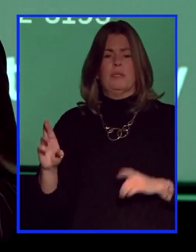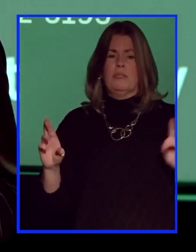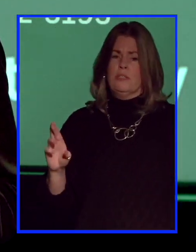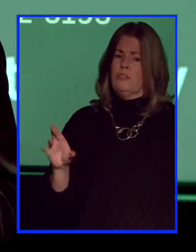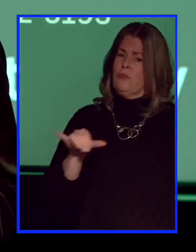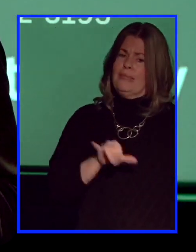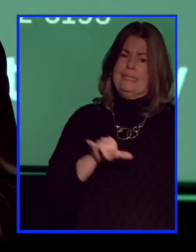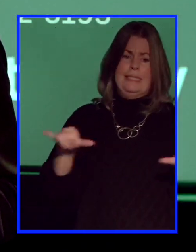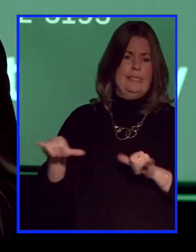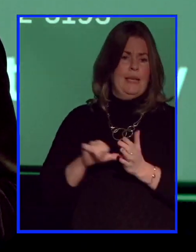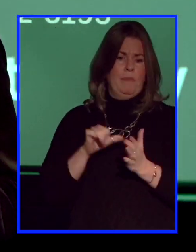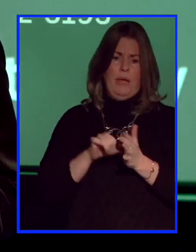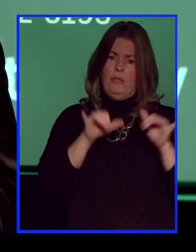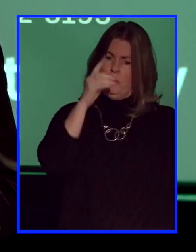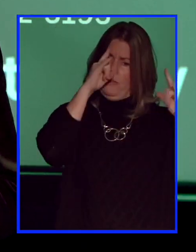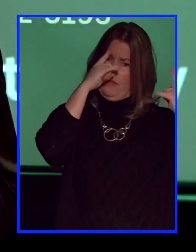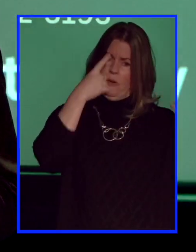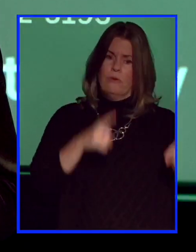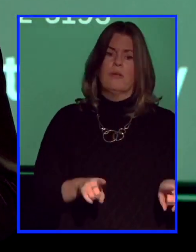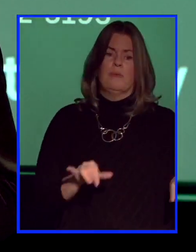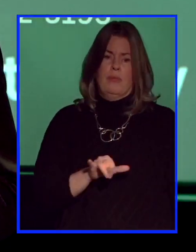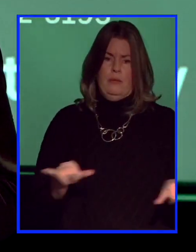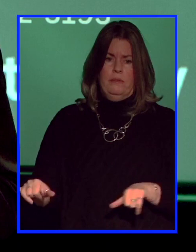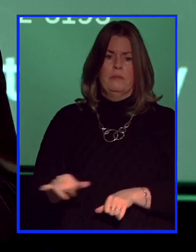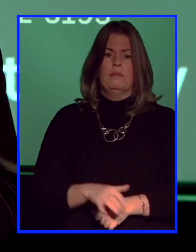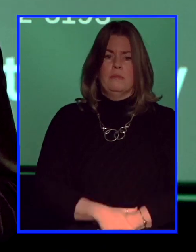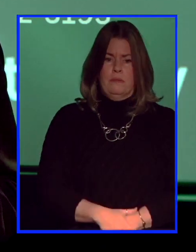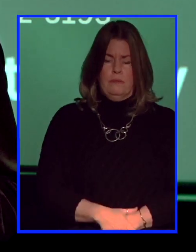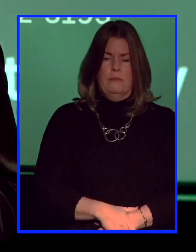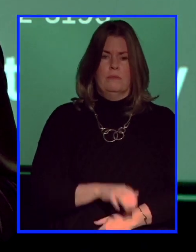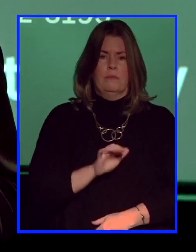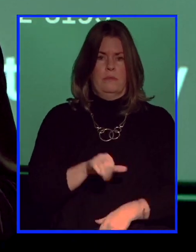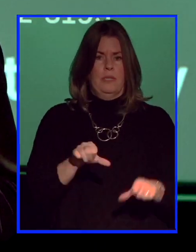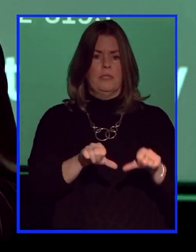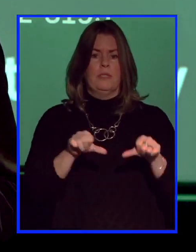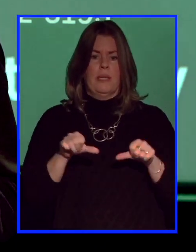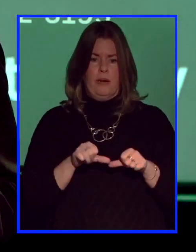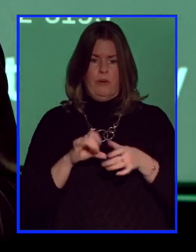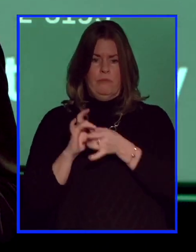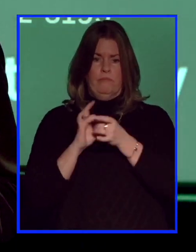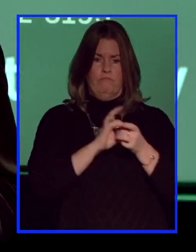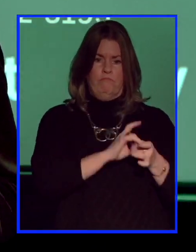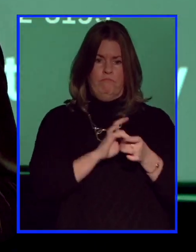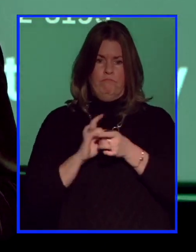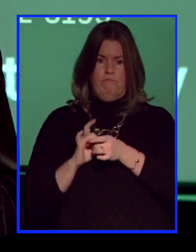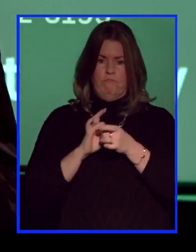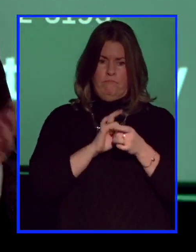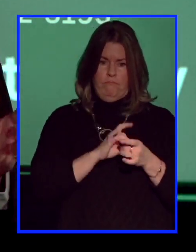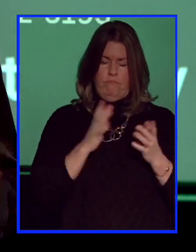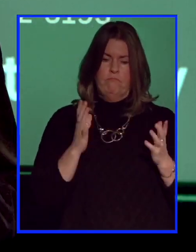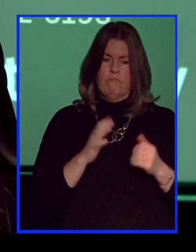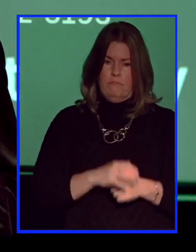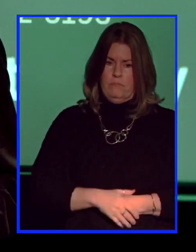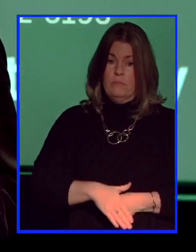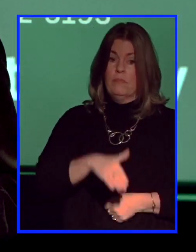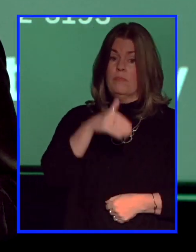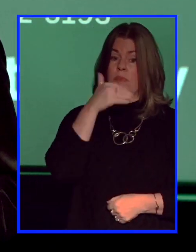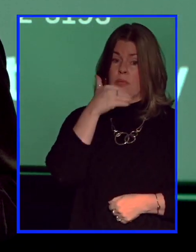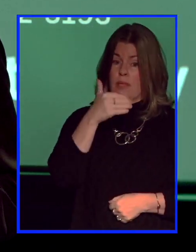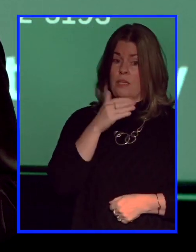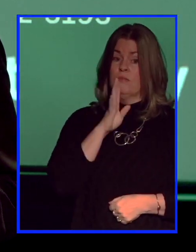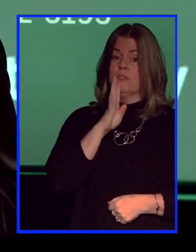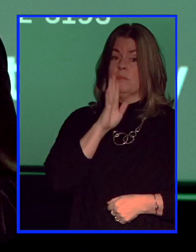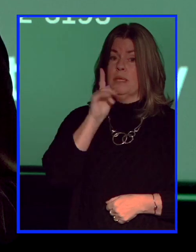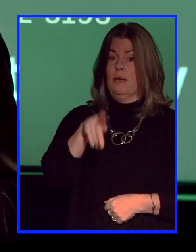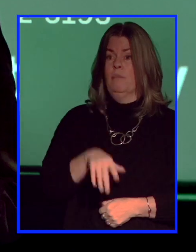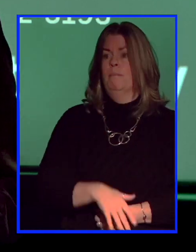the same page on that, by and large. And that's an area of bipartisan cooperation, by and large. But thank you for speaking